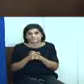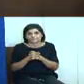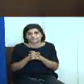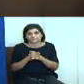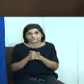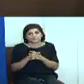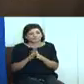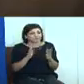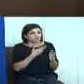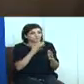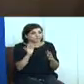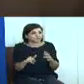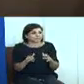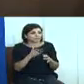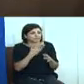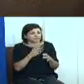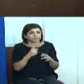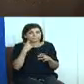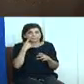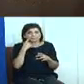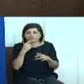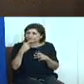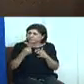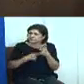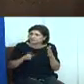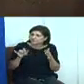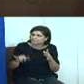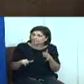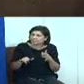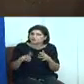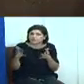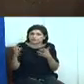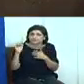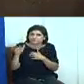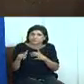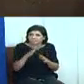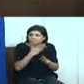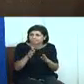They sang that song recently. I said, what is that song? What is that song? I want that song.